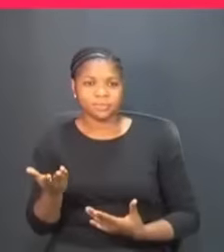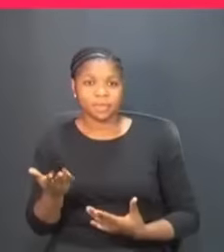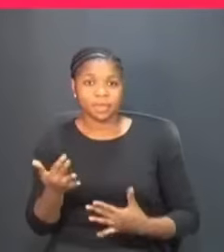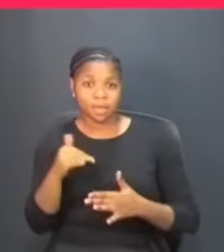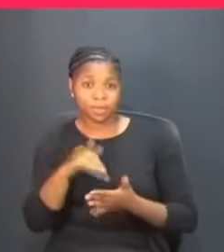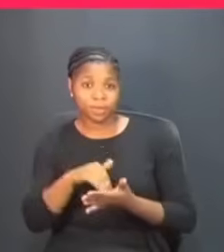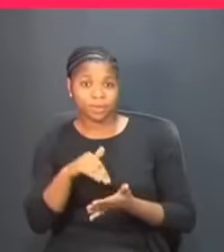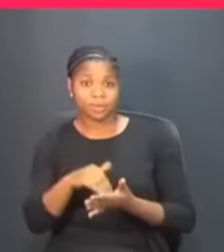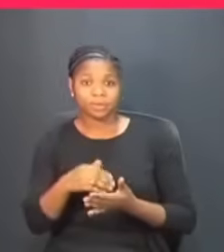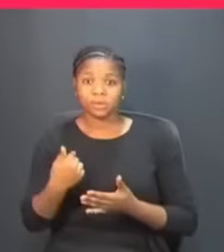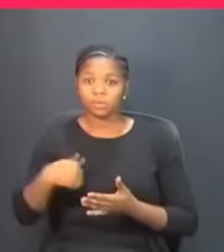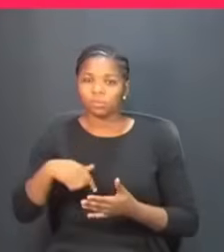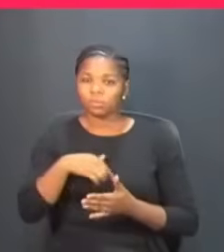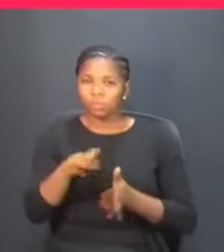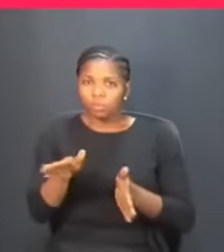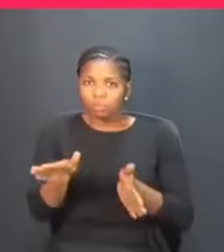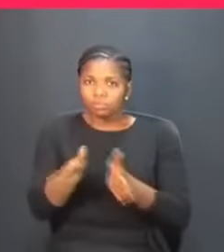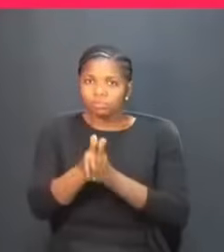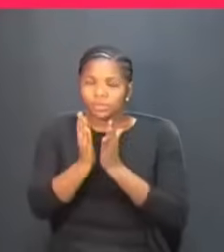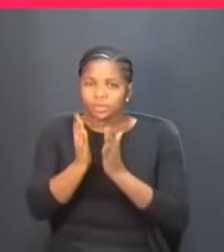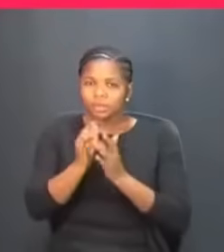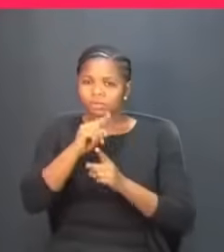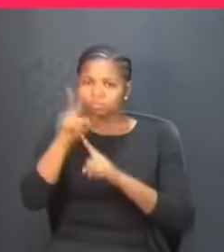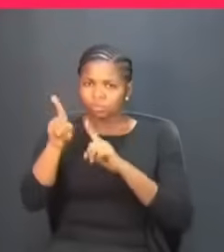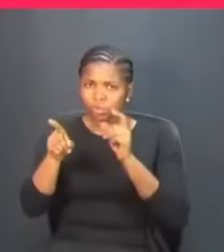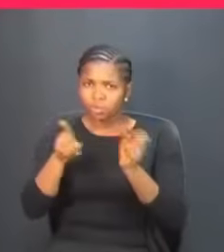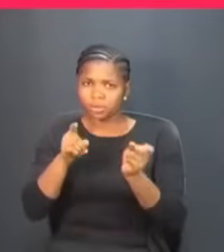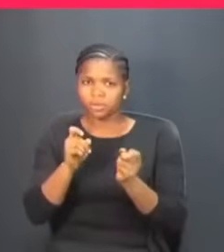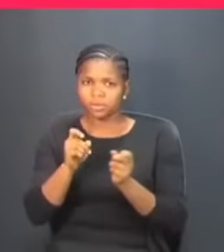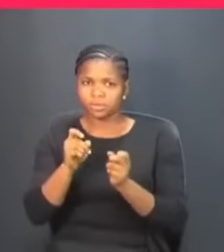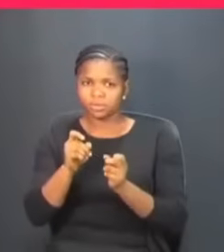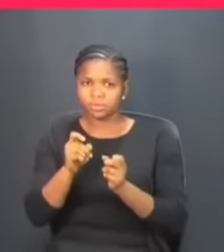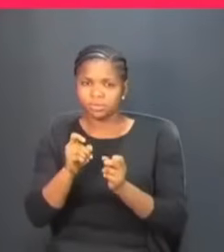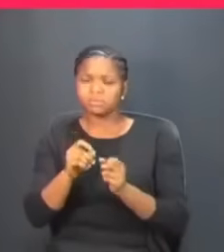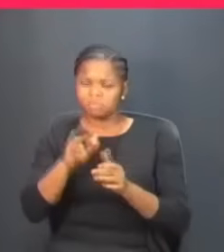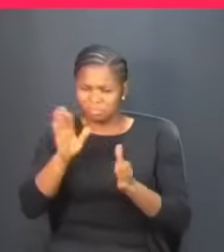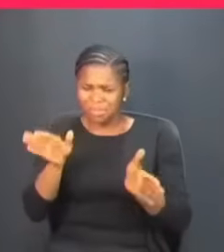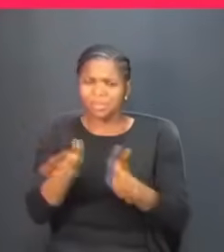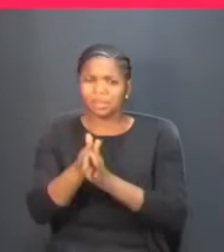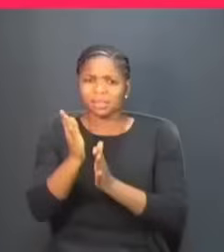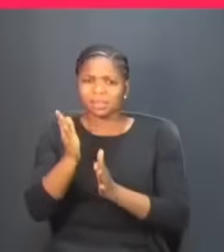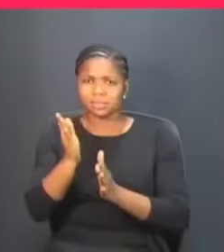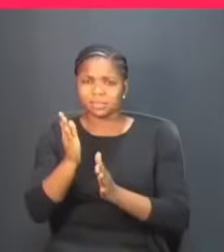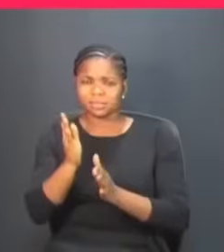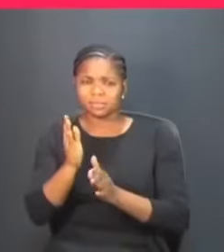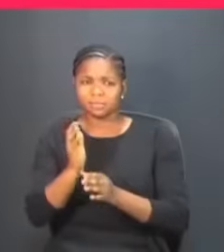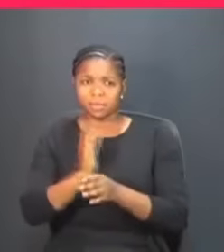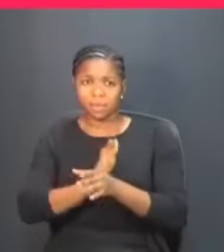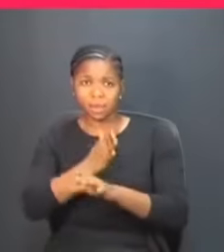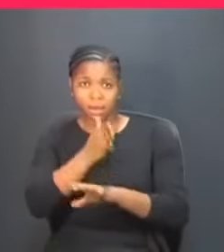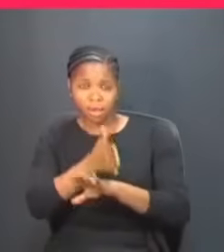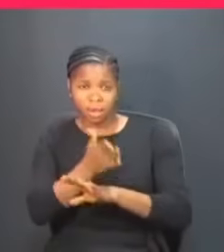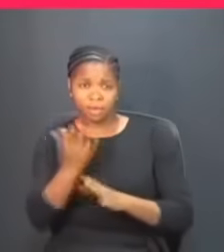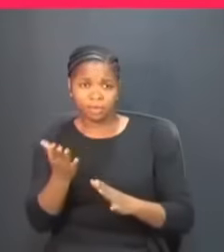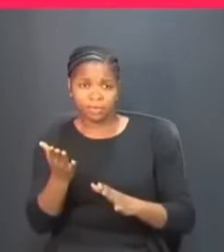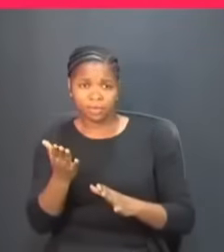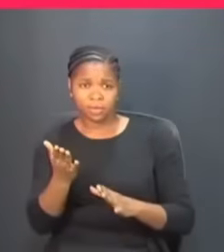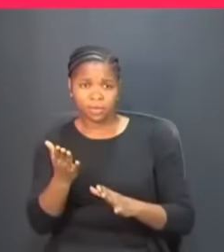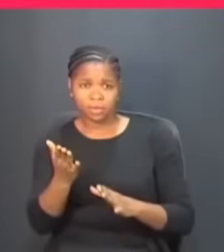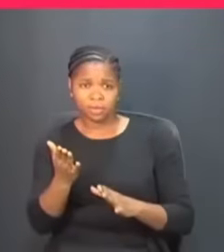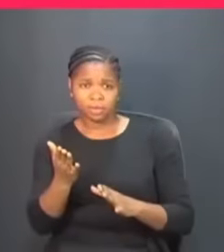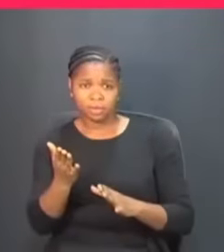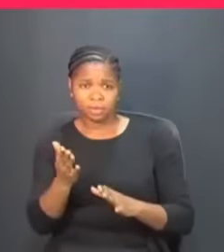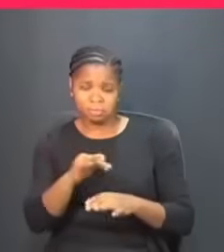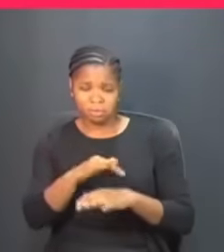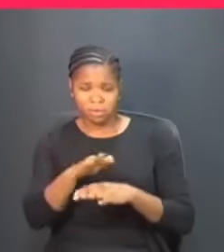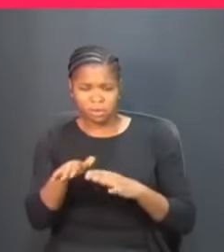asking a supplementary question. Go ahead and ask your question. After a long background, you said, I'm putting it to you.